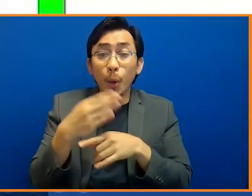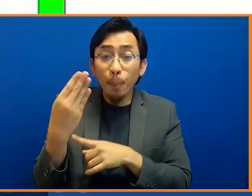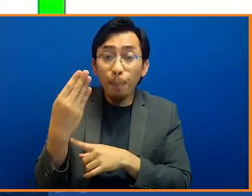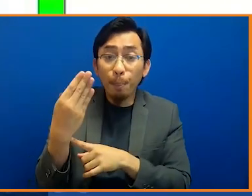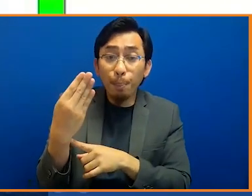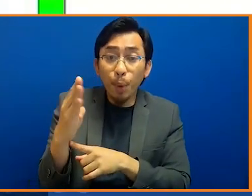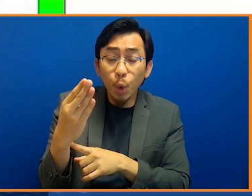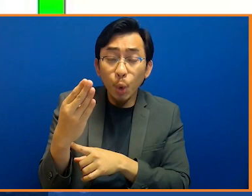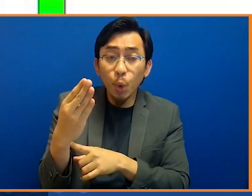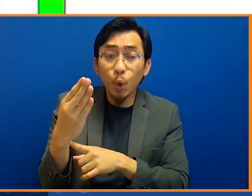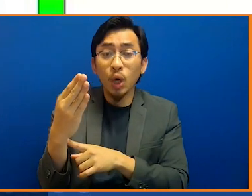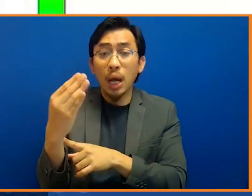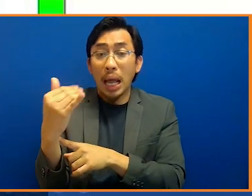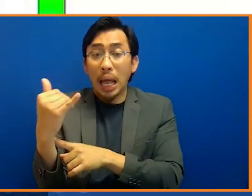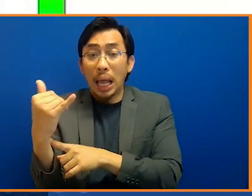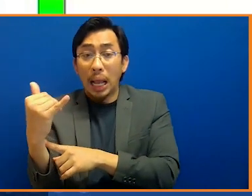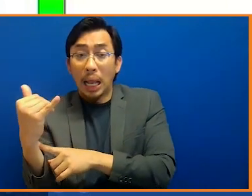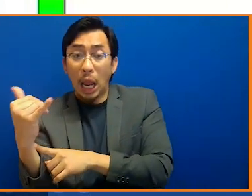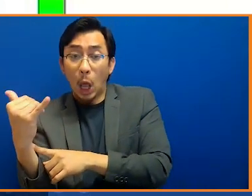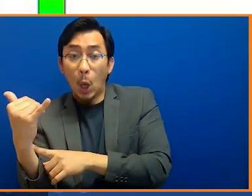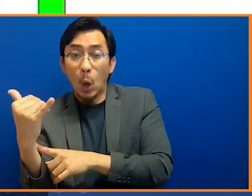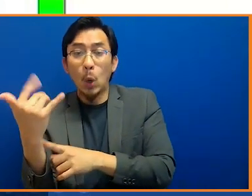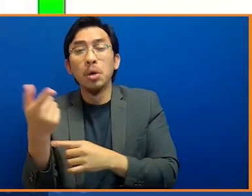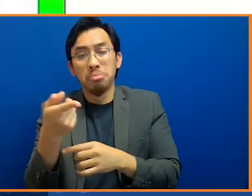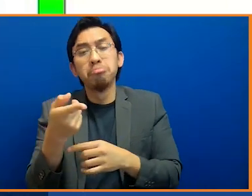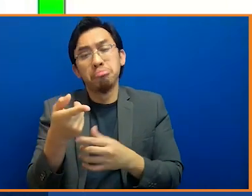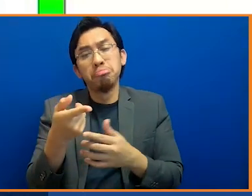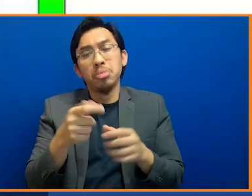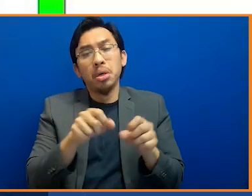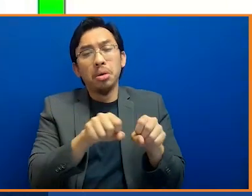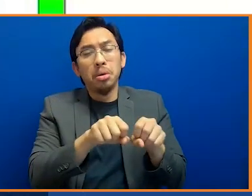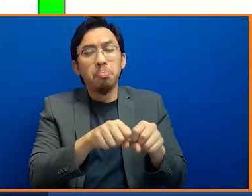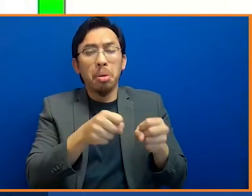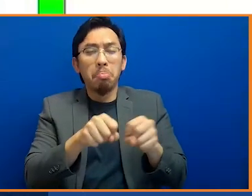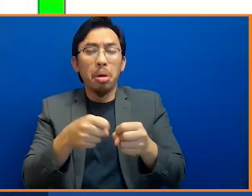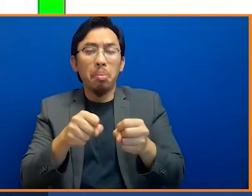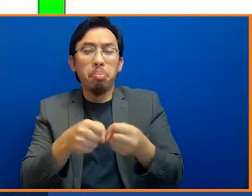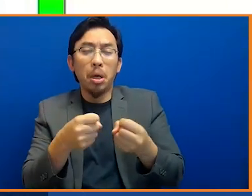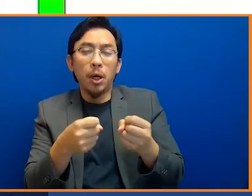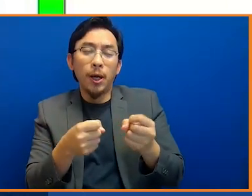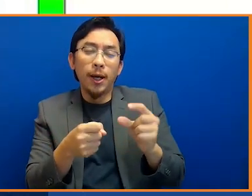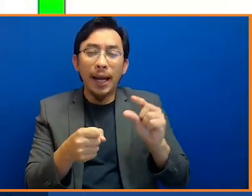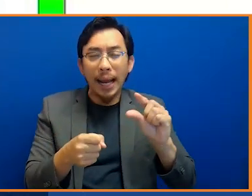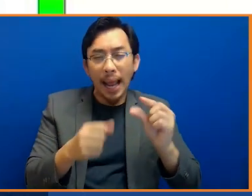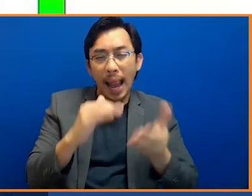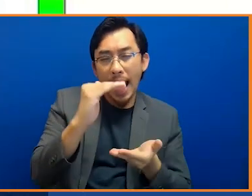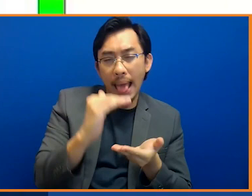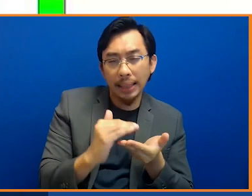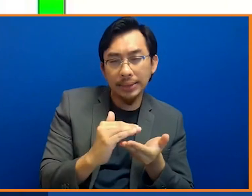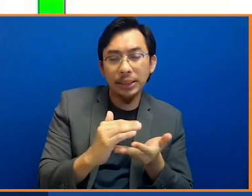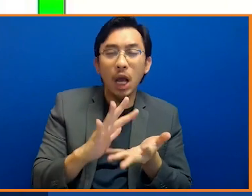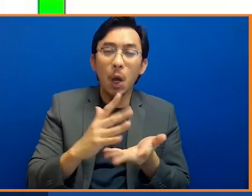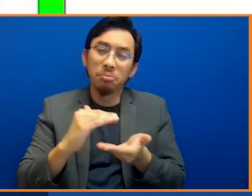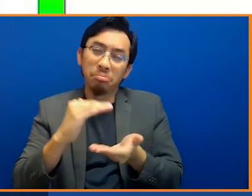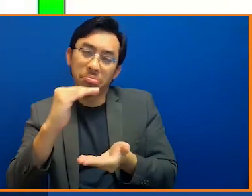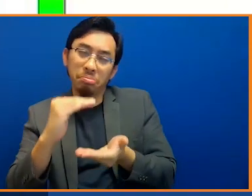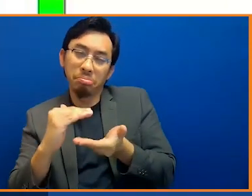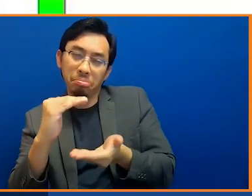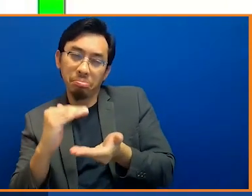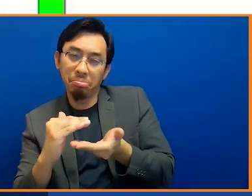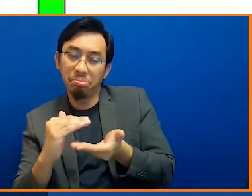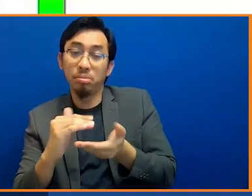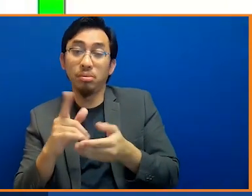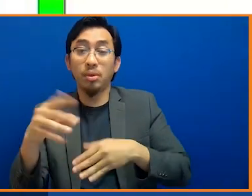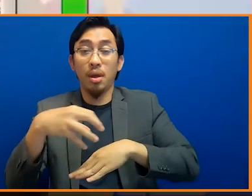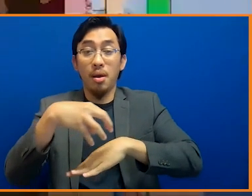blue and yellow, where the damage minor and moderate. Means that this